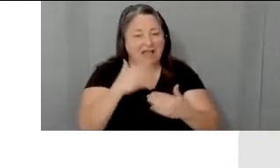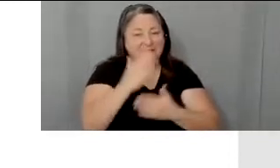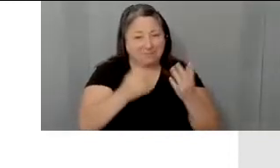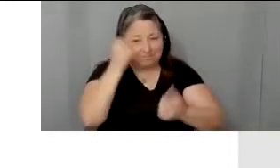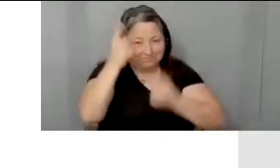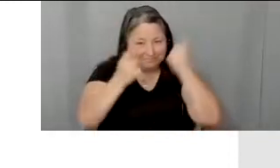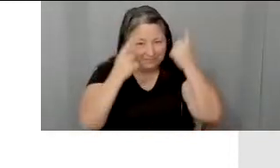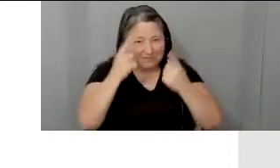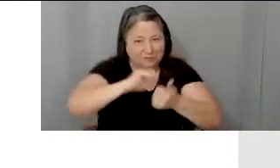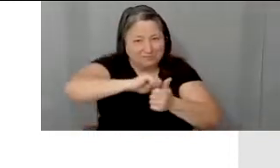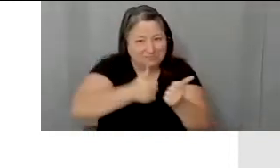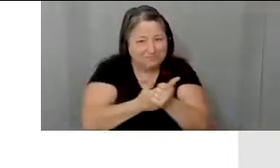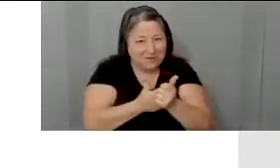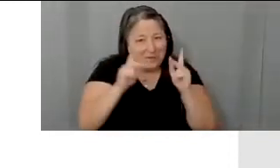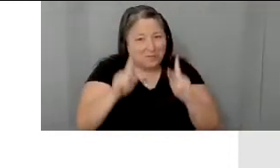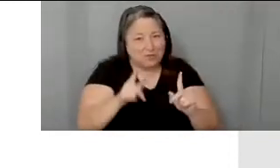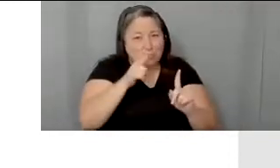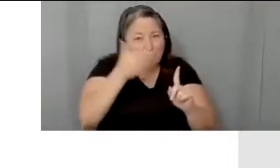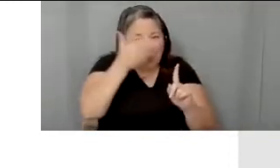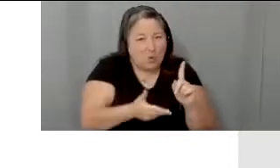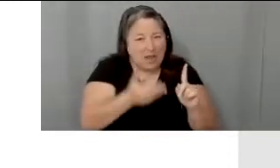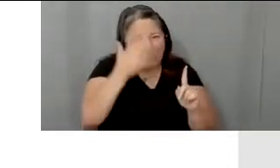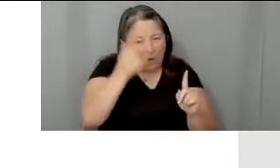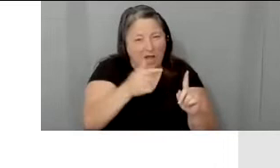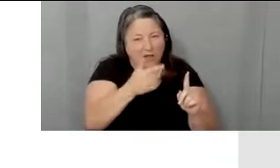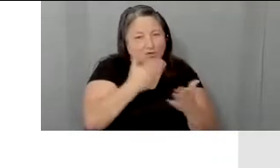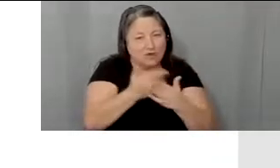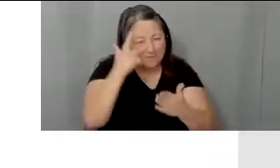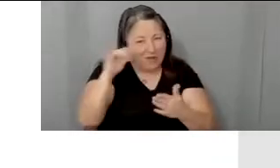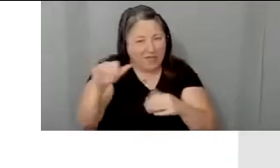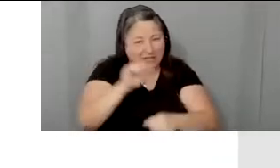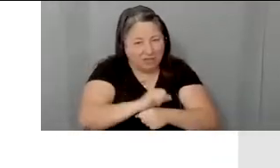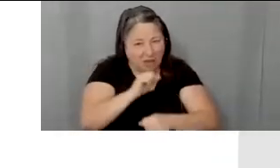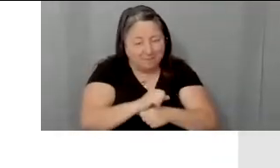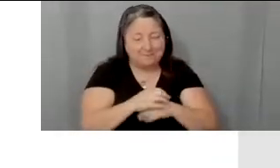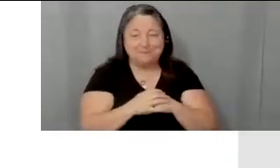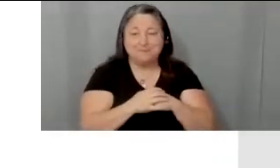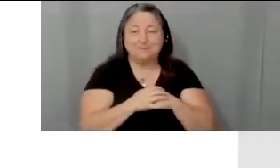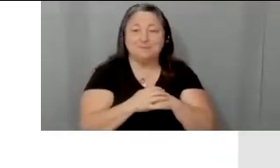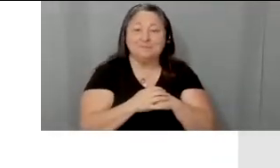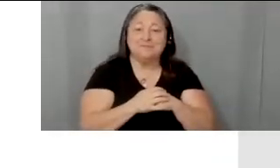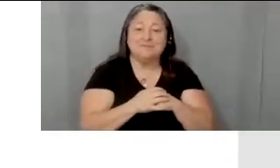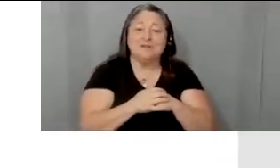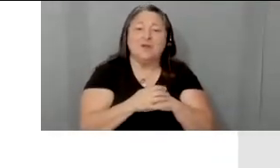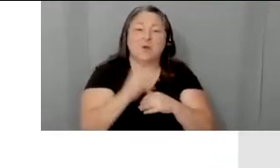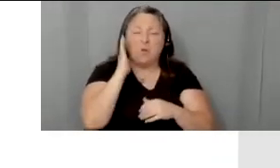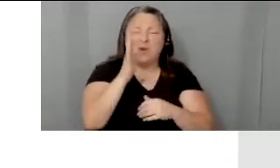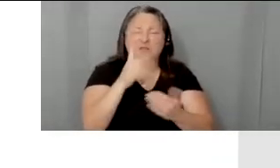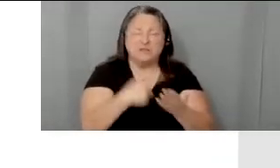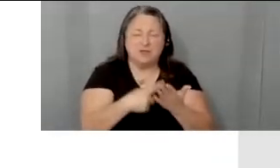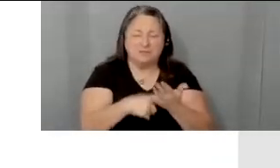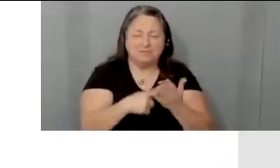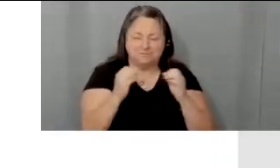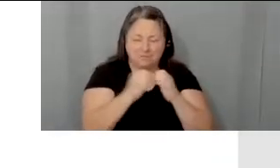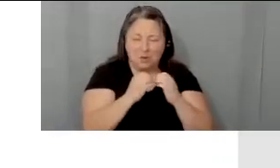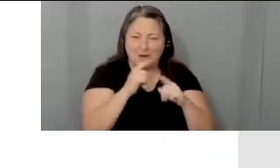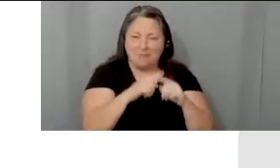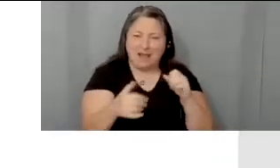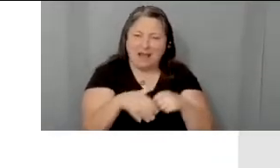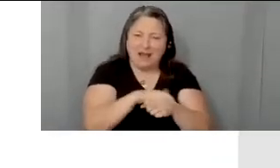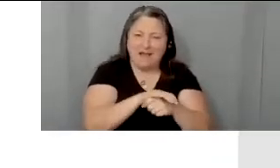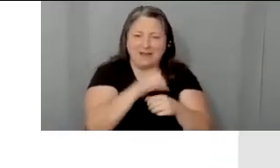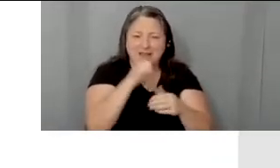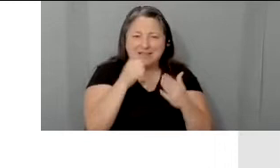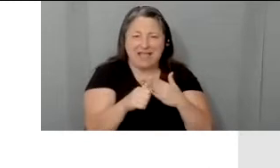you are and why you would be good for that position. Cover letters, and we'll talk about this a little bit more, but you want to make sure